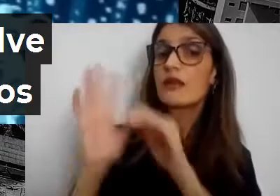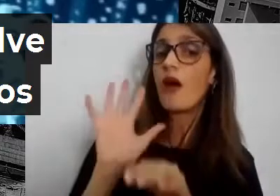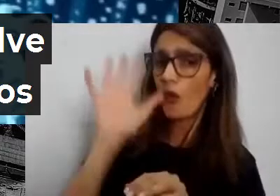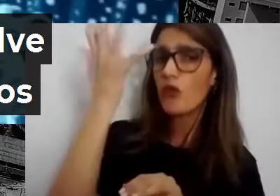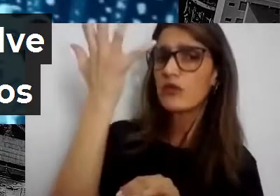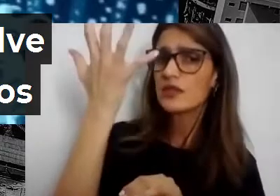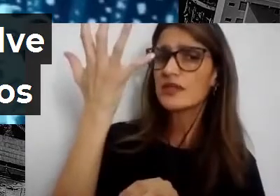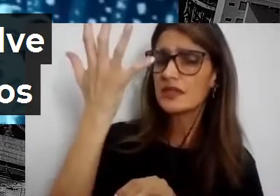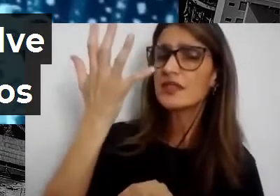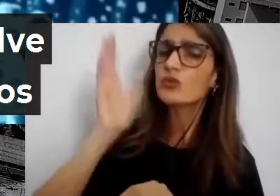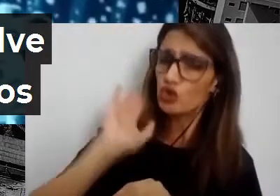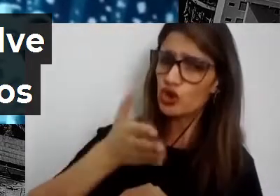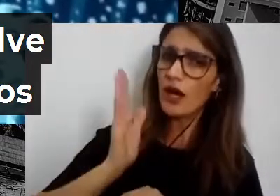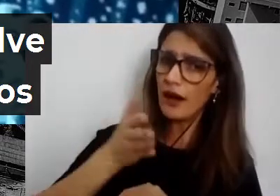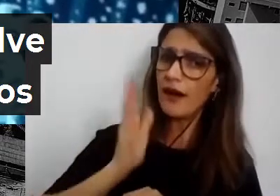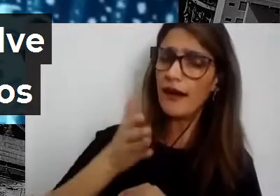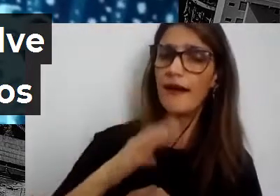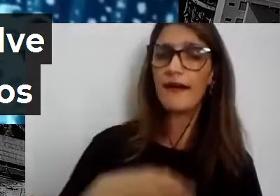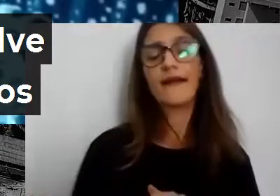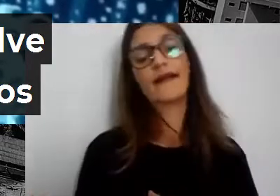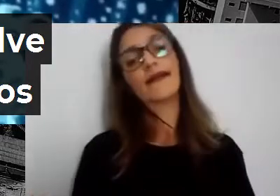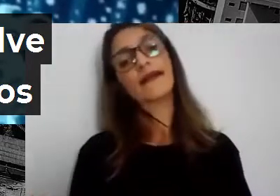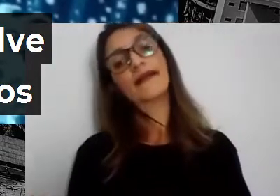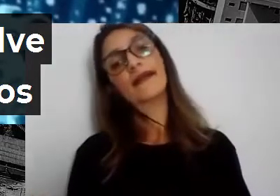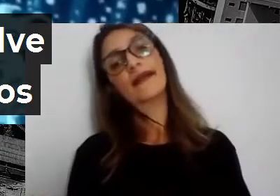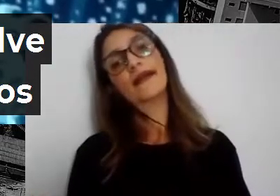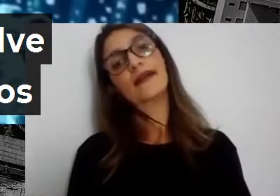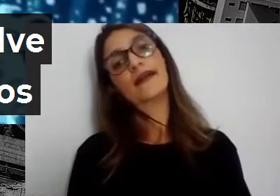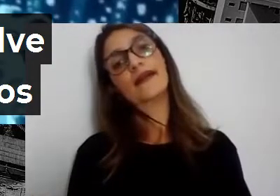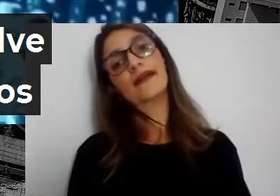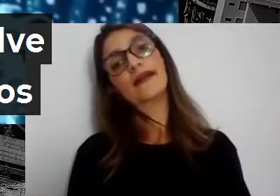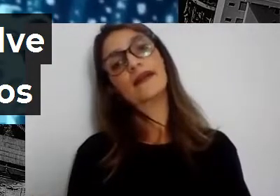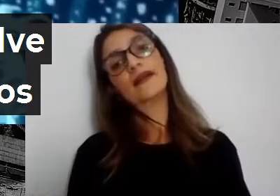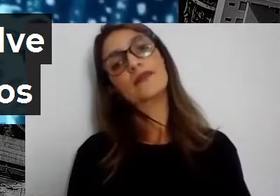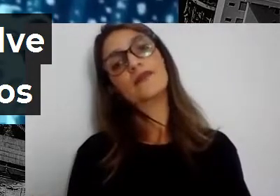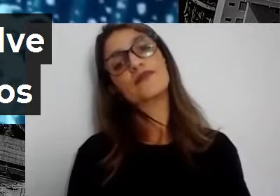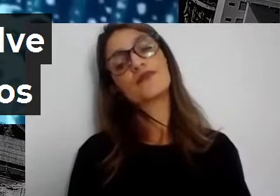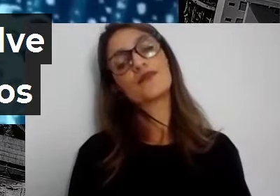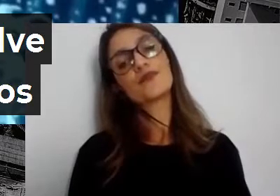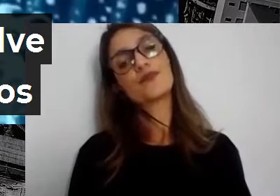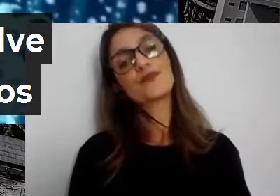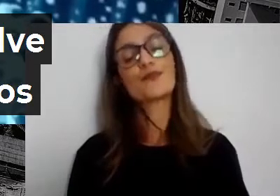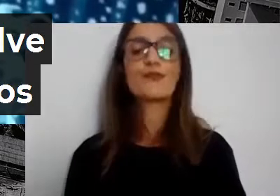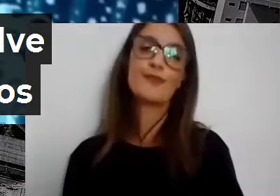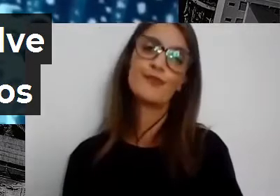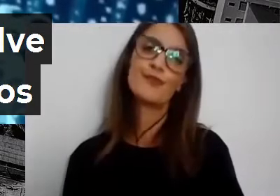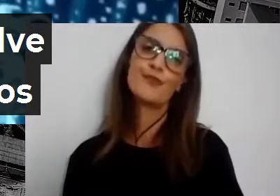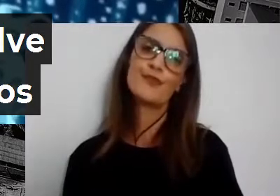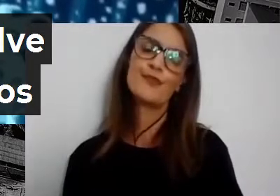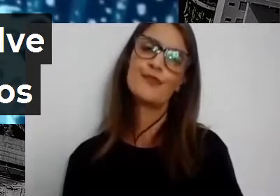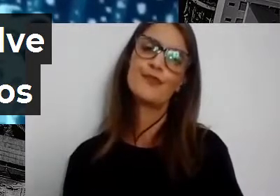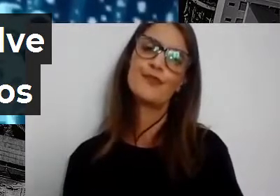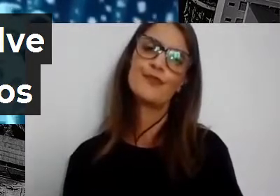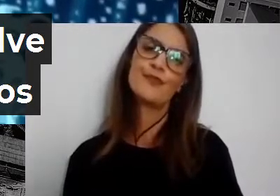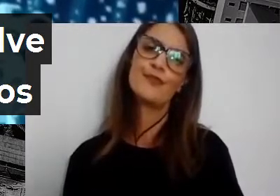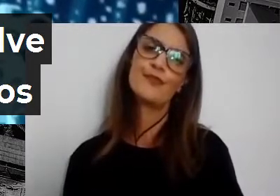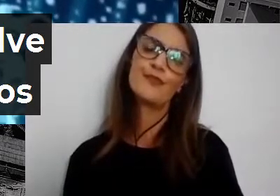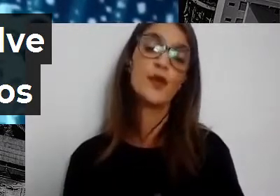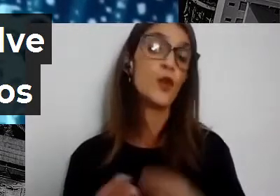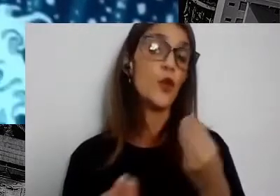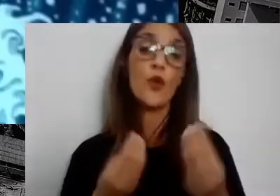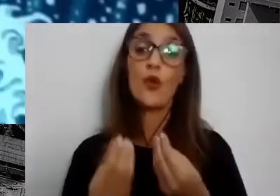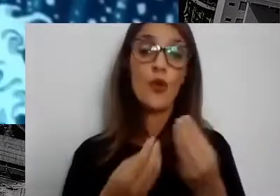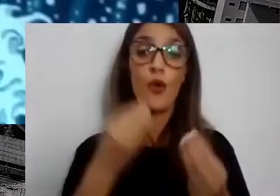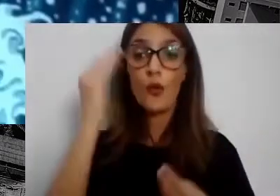for part of this, which is around how to understand what the suite of co-benefits are